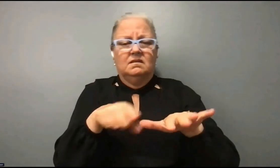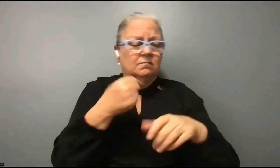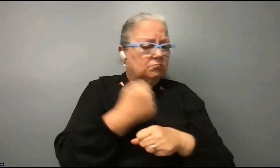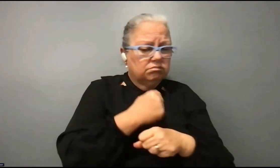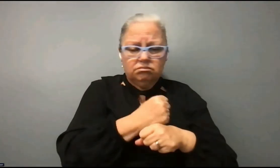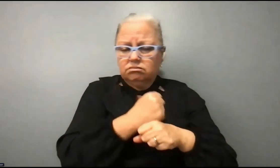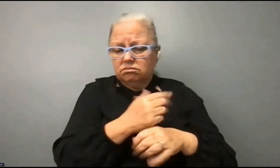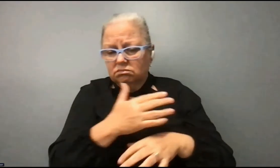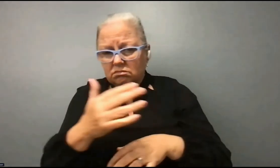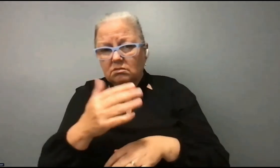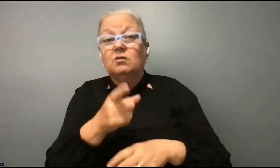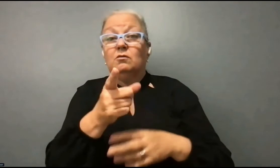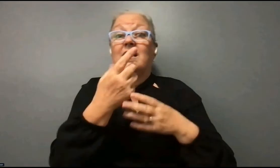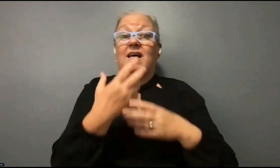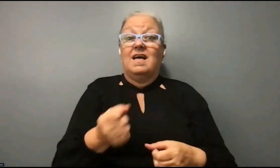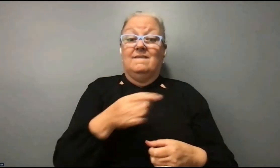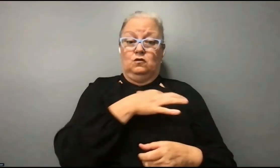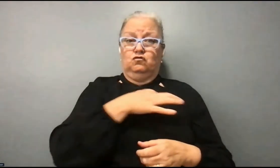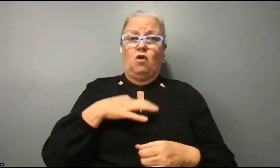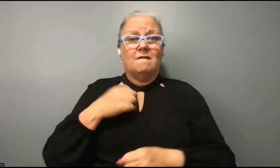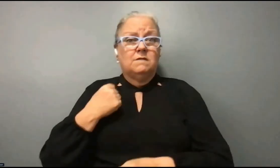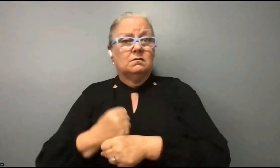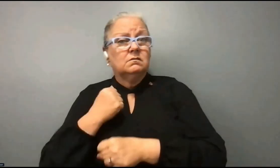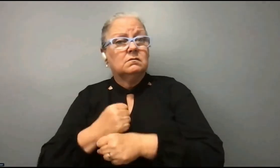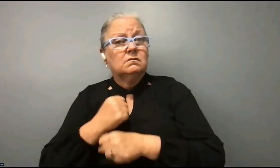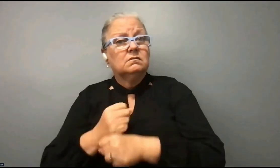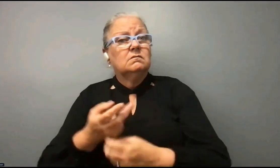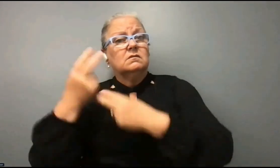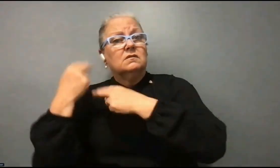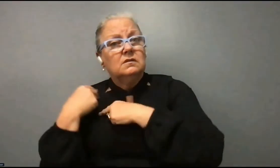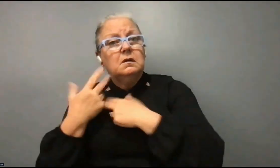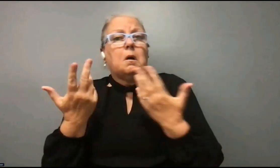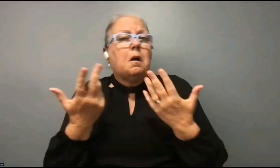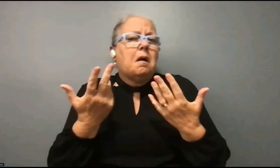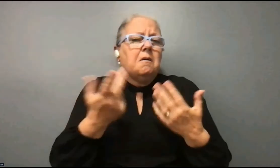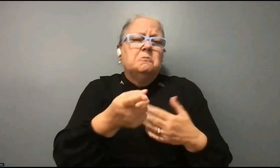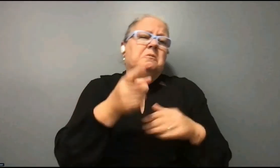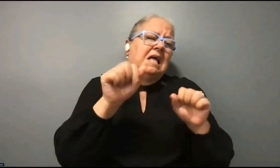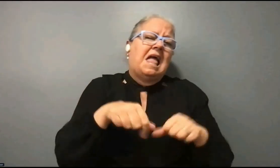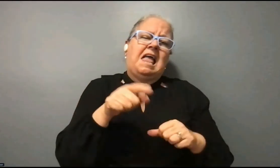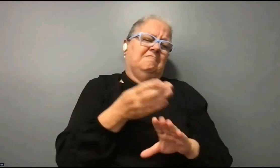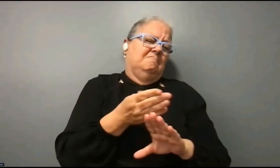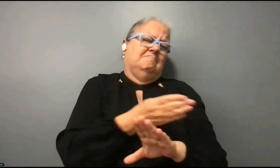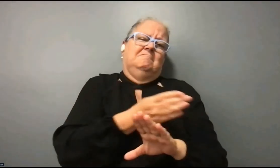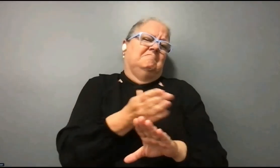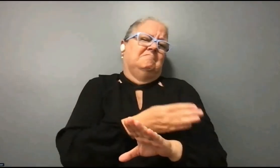for this one, then I'm sure you will finish it in less than 6 months.